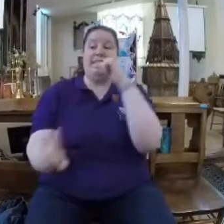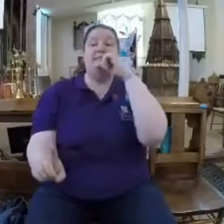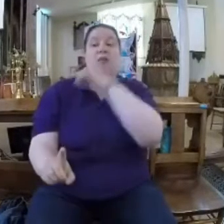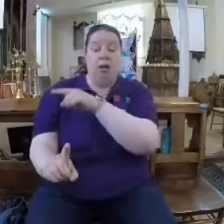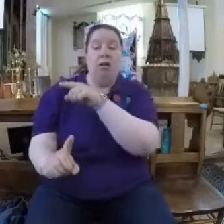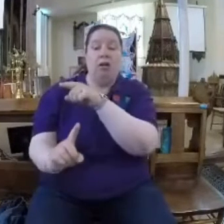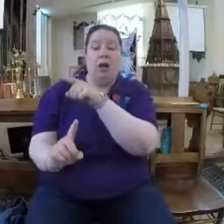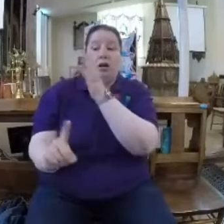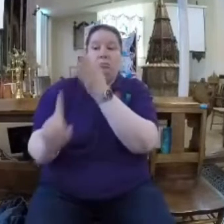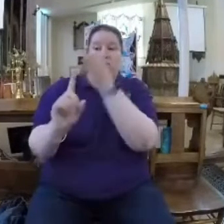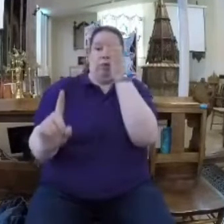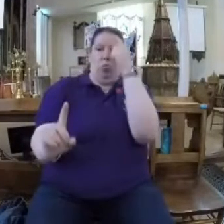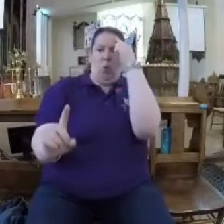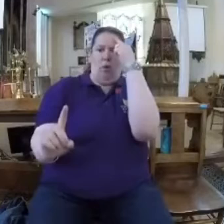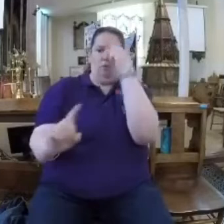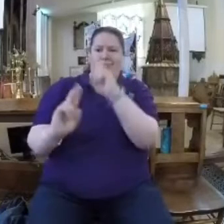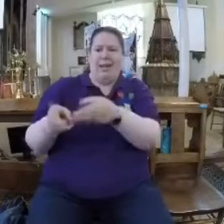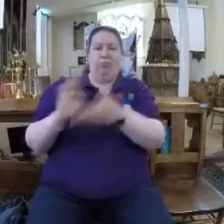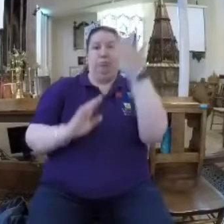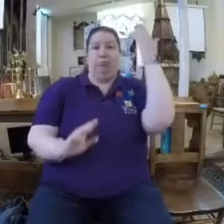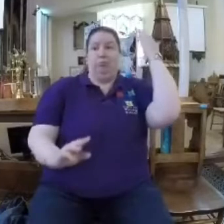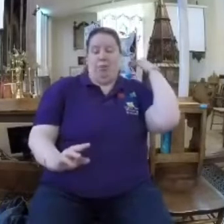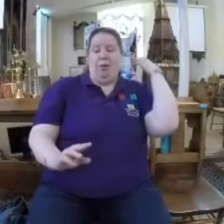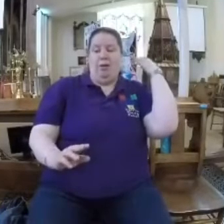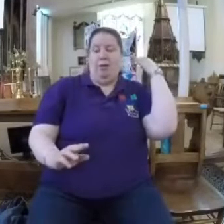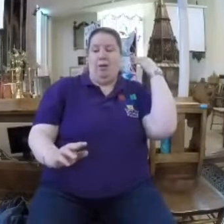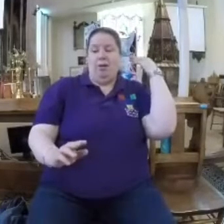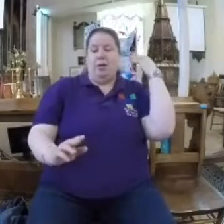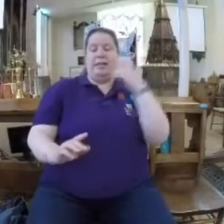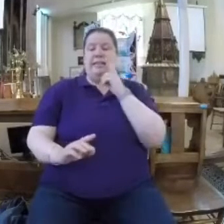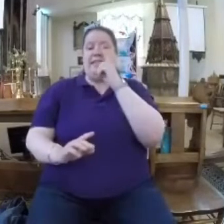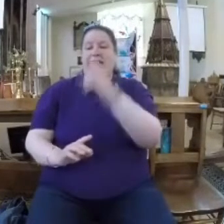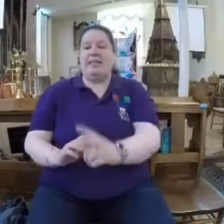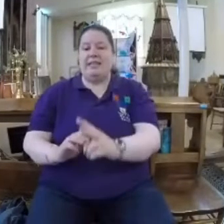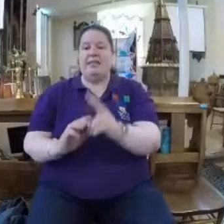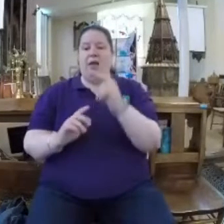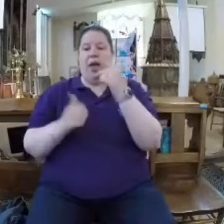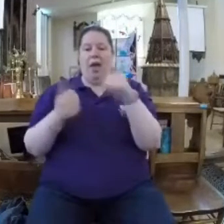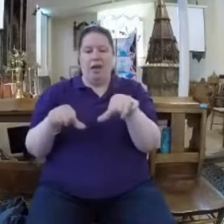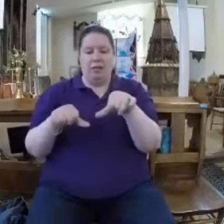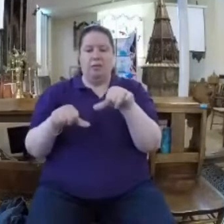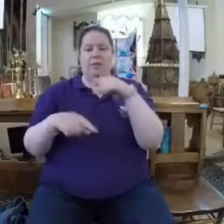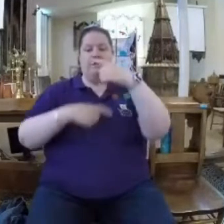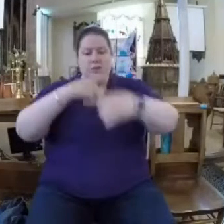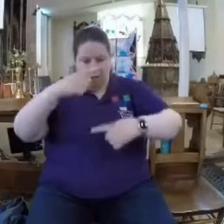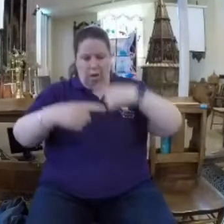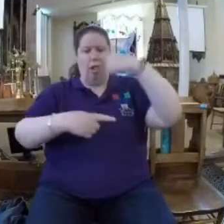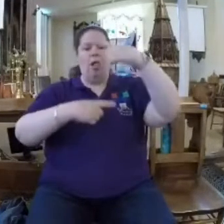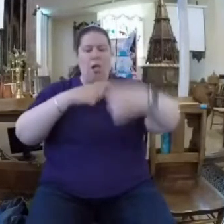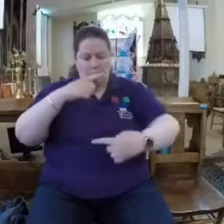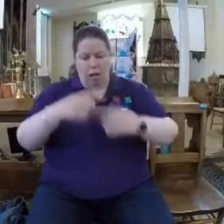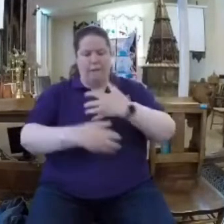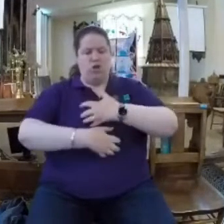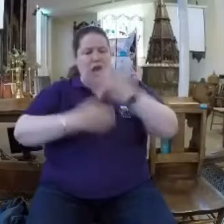that he'd lost long ago, he sees the end of these cycles of jealousy and hatred